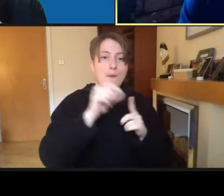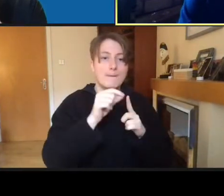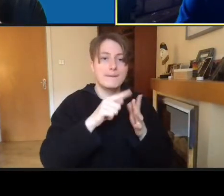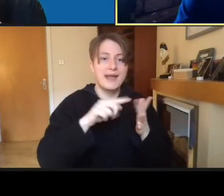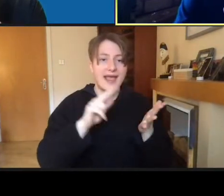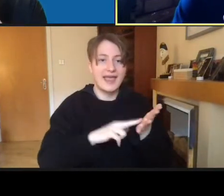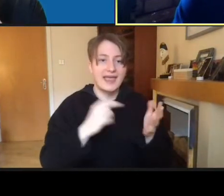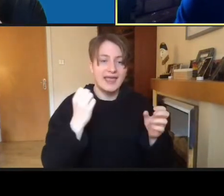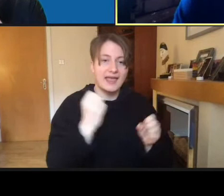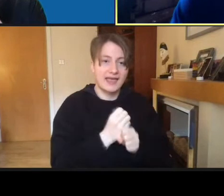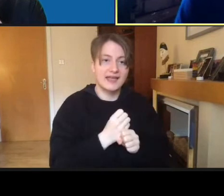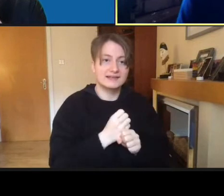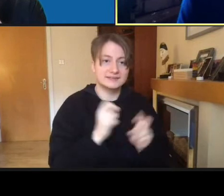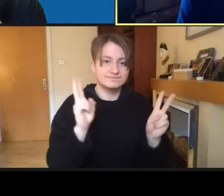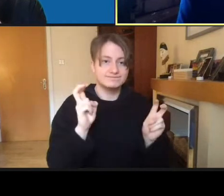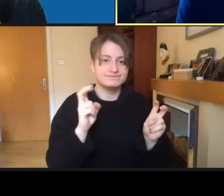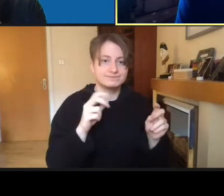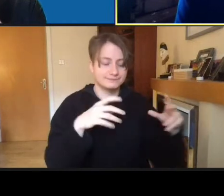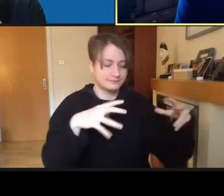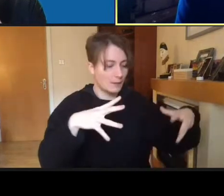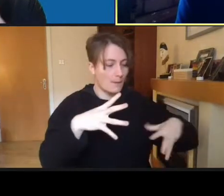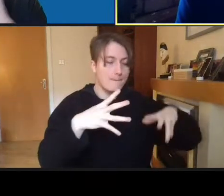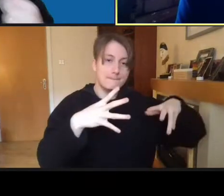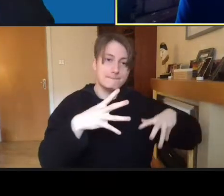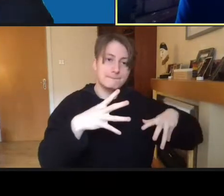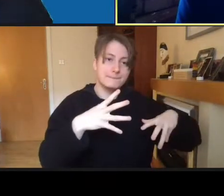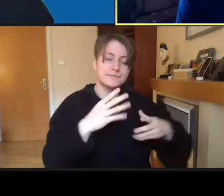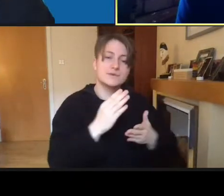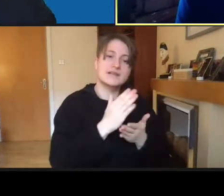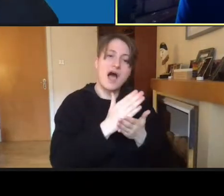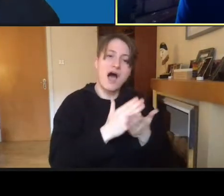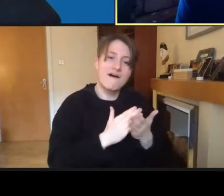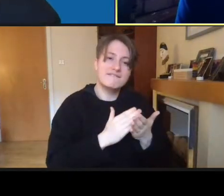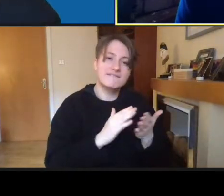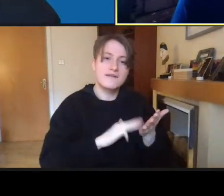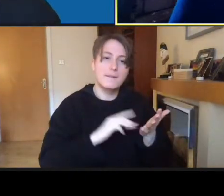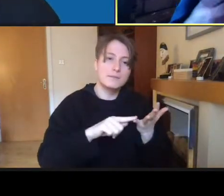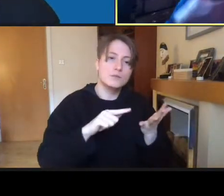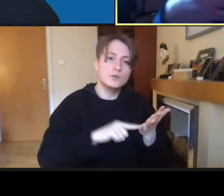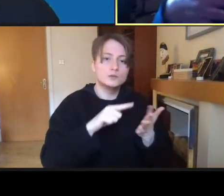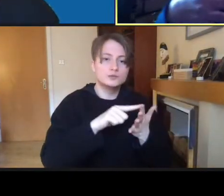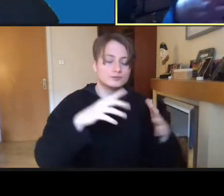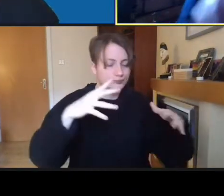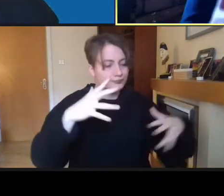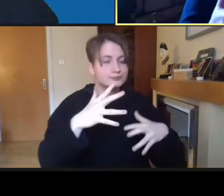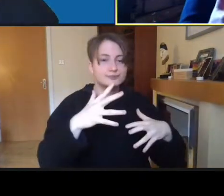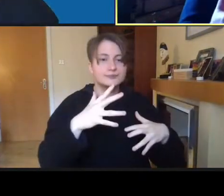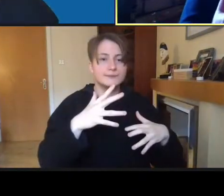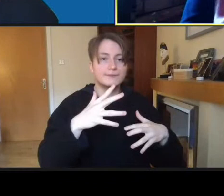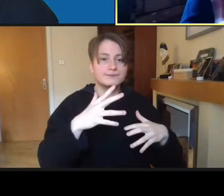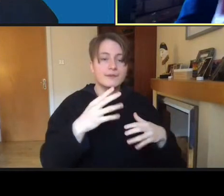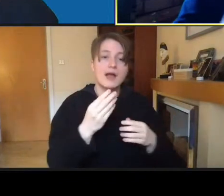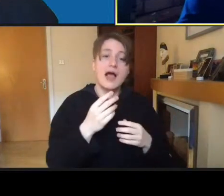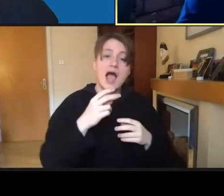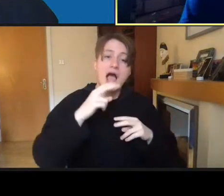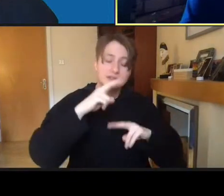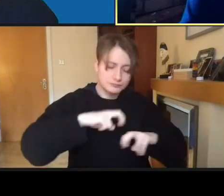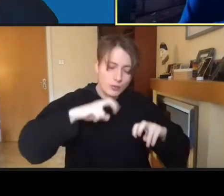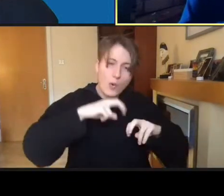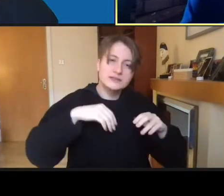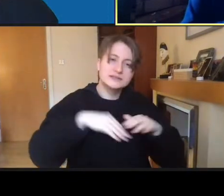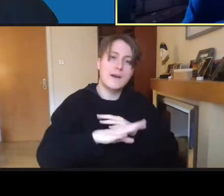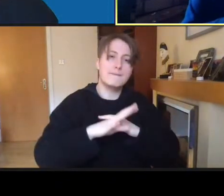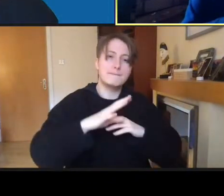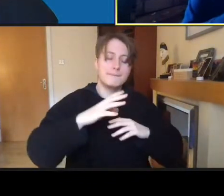house, half muting as well. So he tried to exploit that perhaps in some of the lower registers where